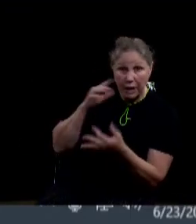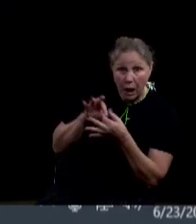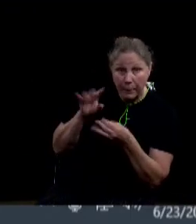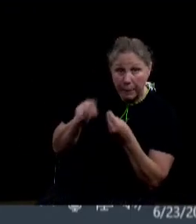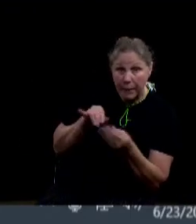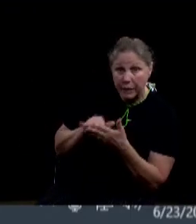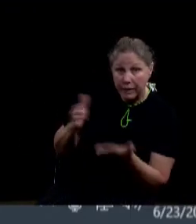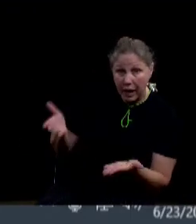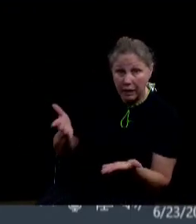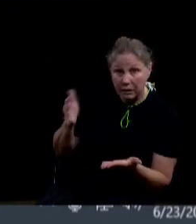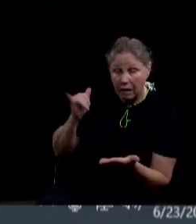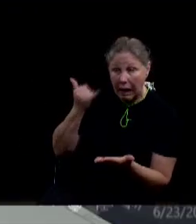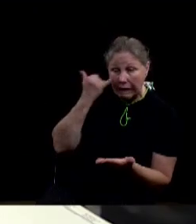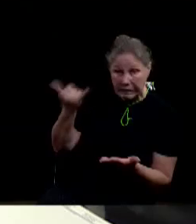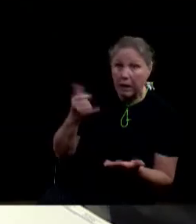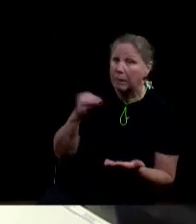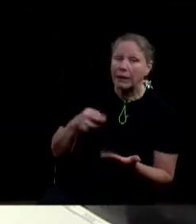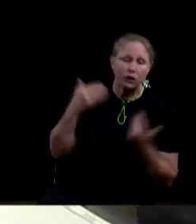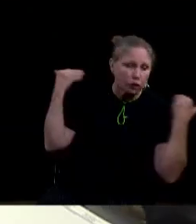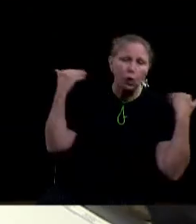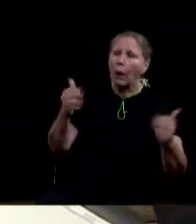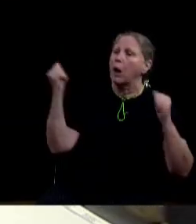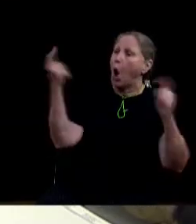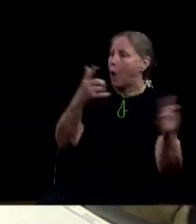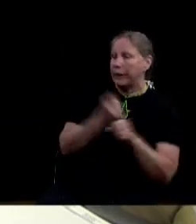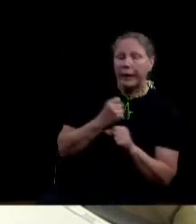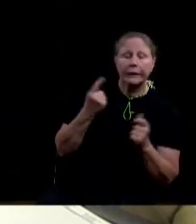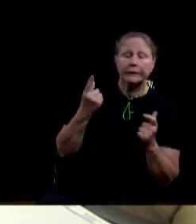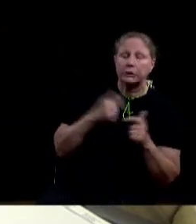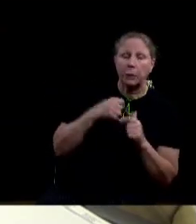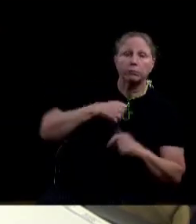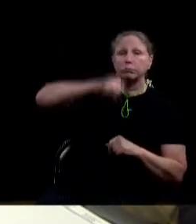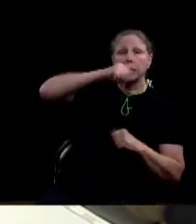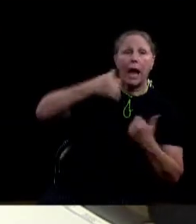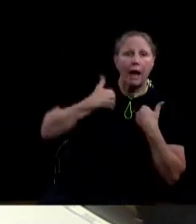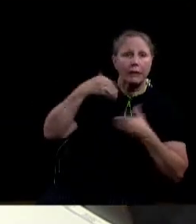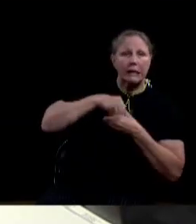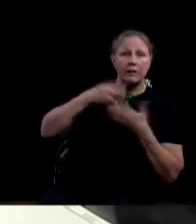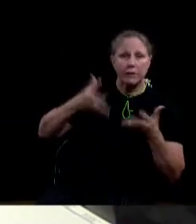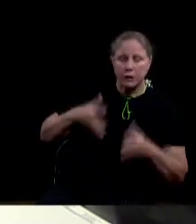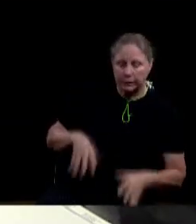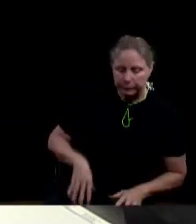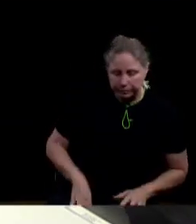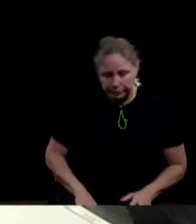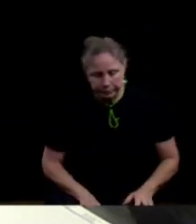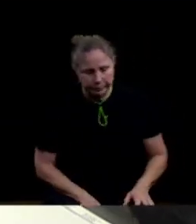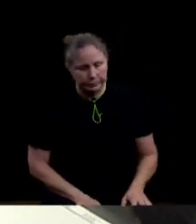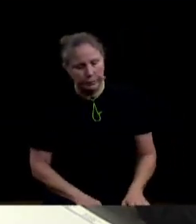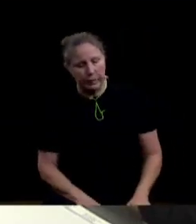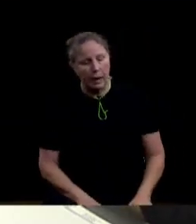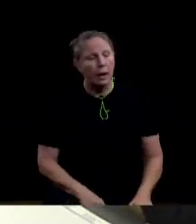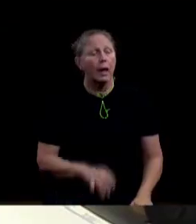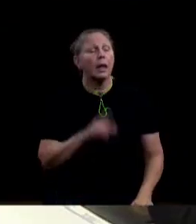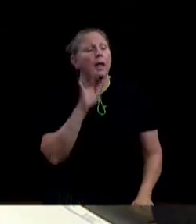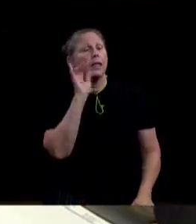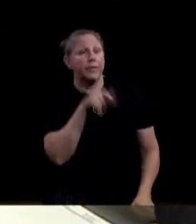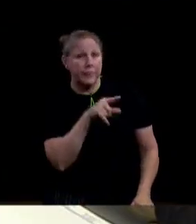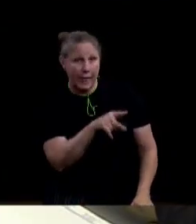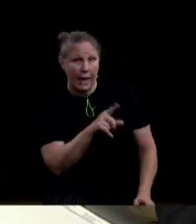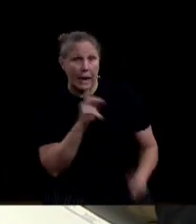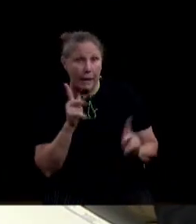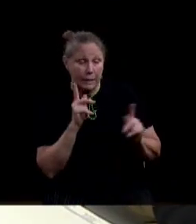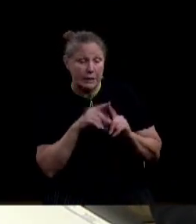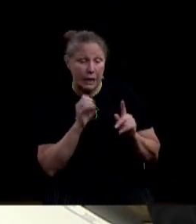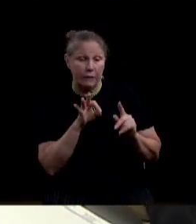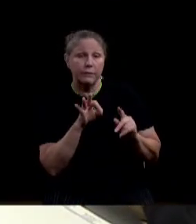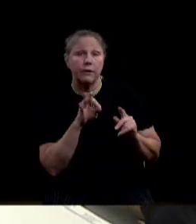stated? So herd immunity occurs when enough people have had the infection and are immune